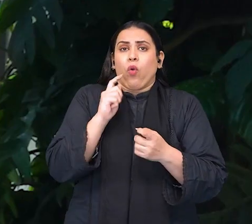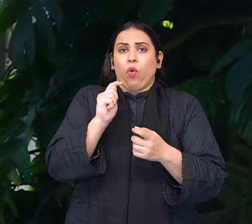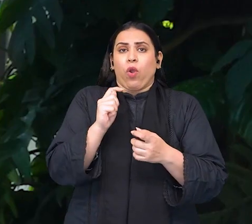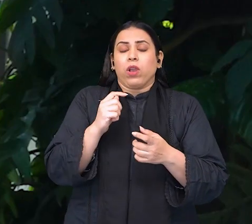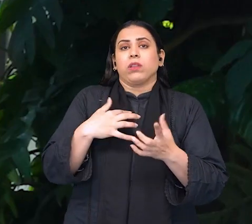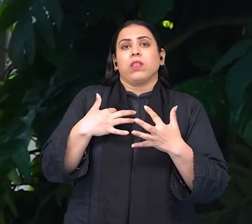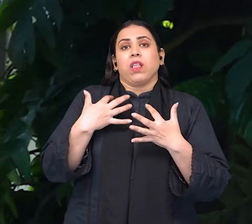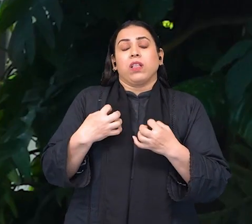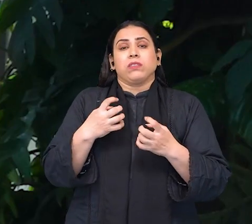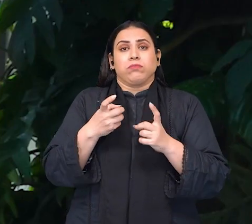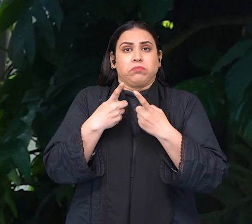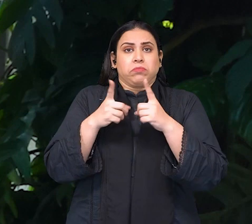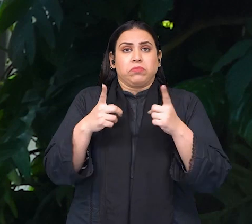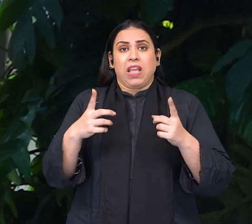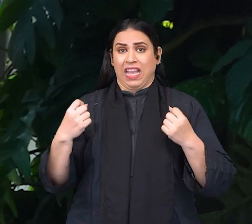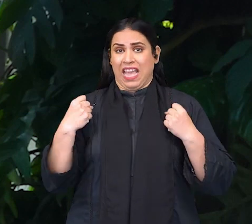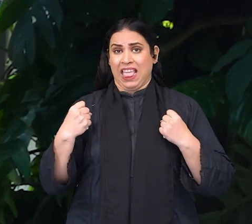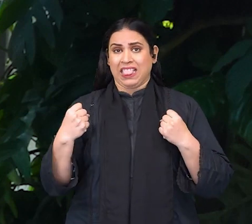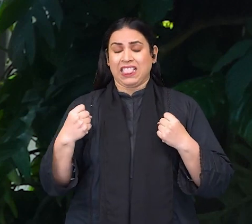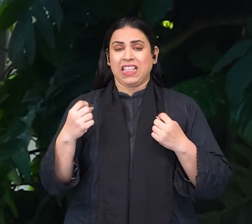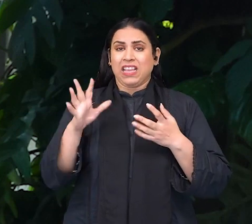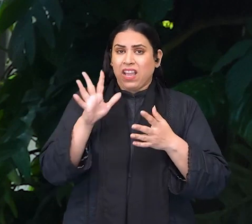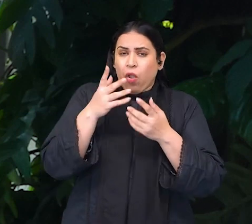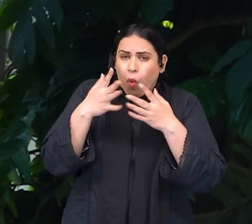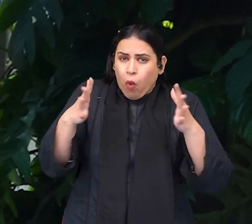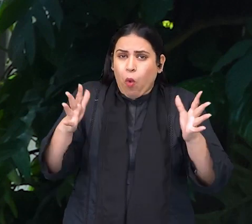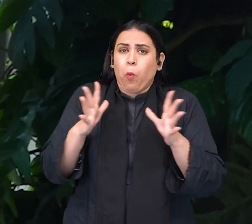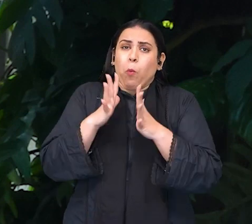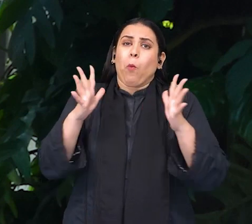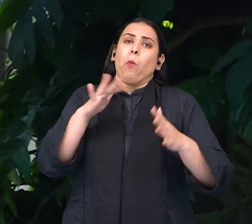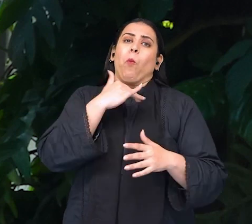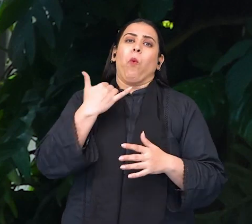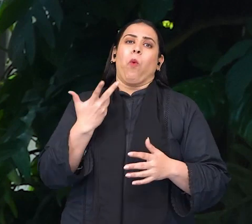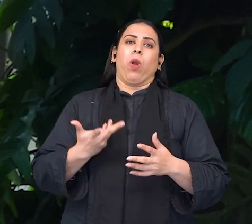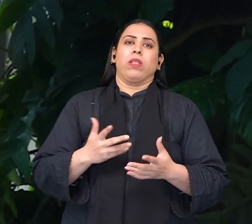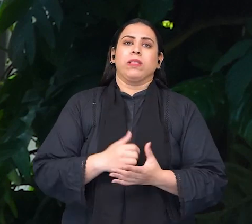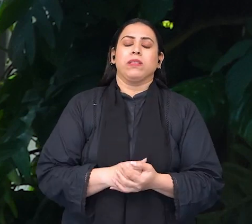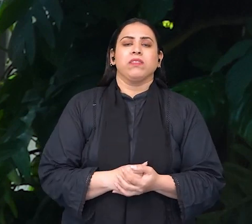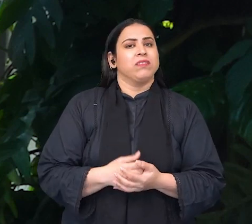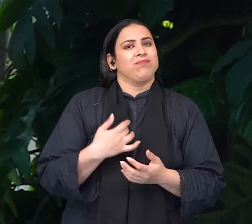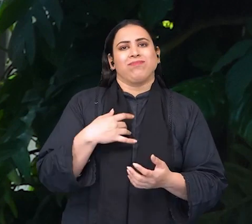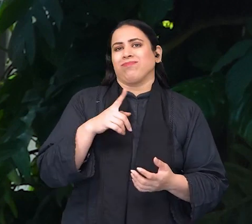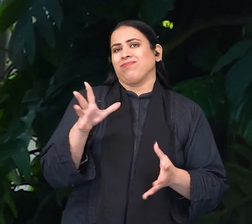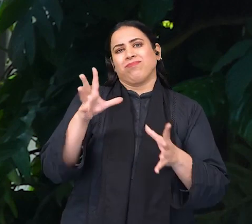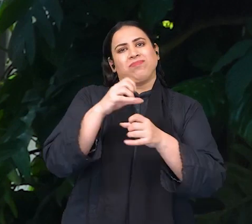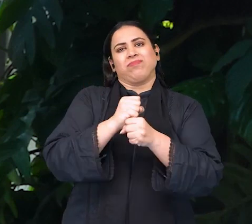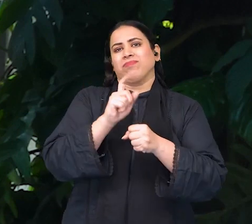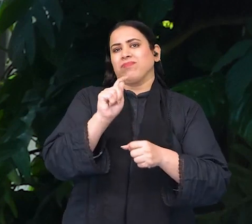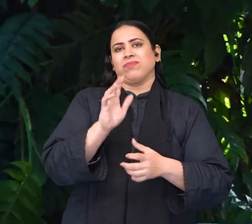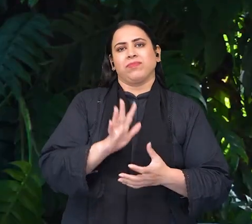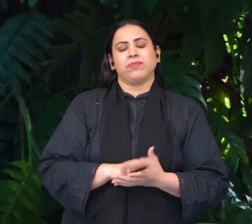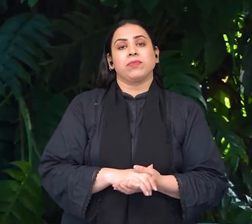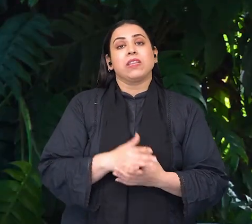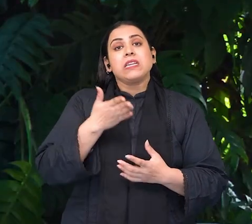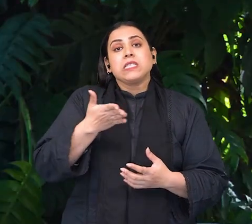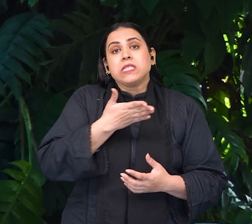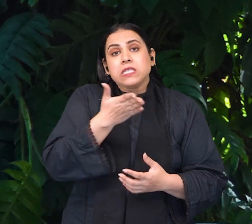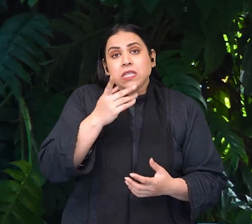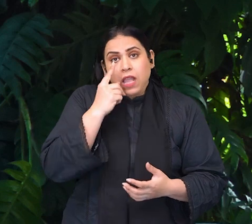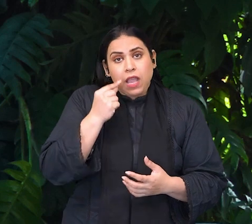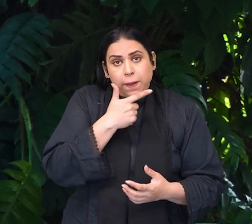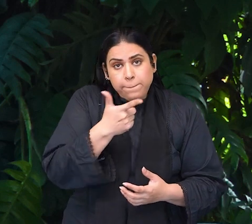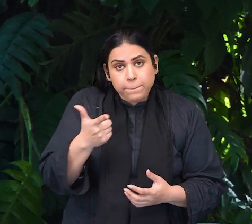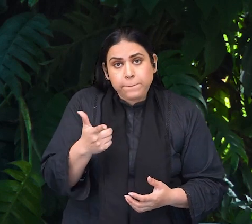conditions, but they have significant health issues and there are so many cases of deaths. But that's not just all. These people